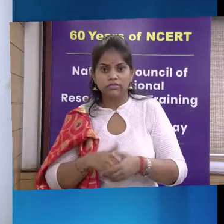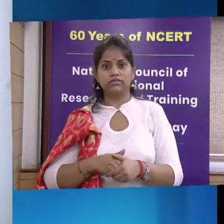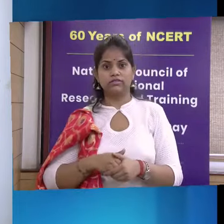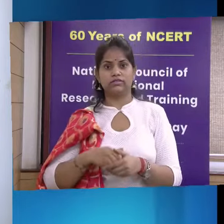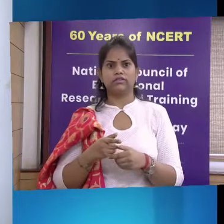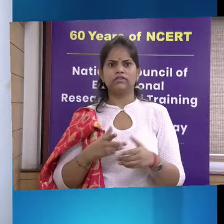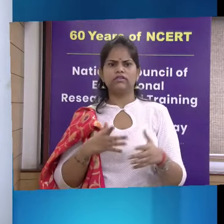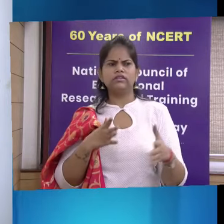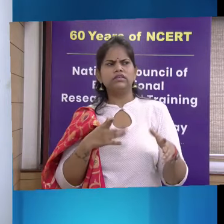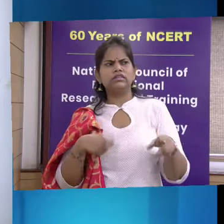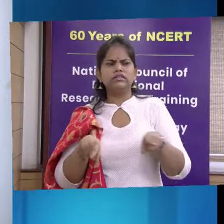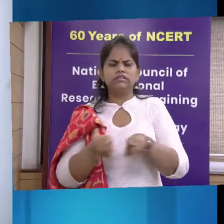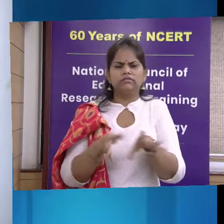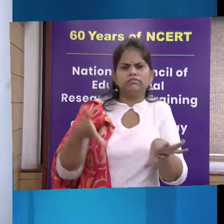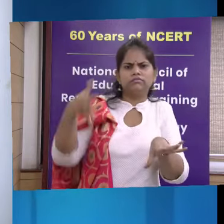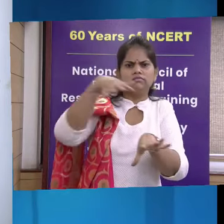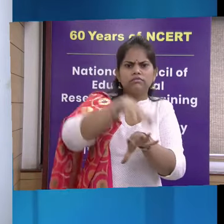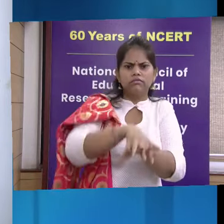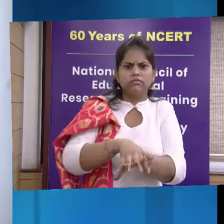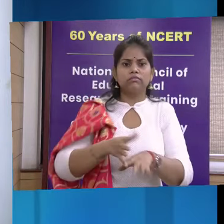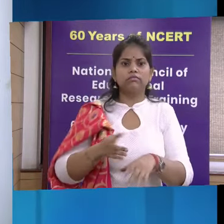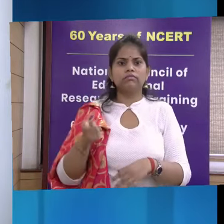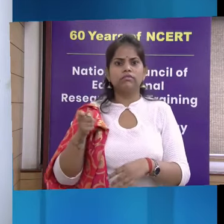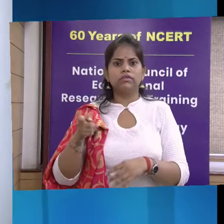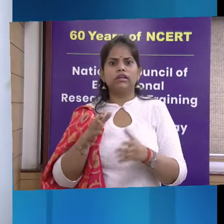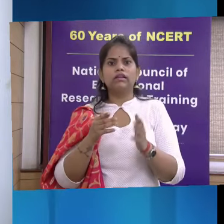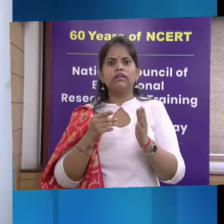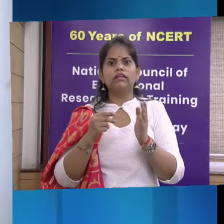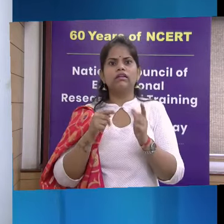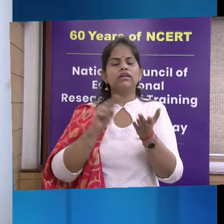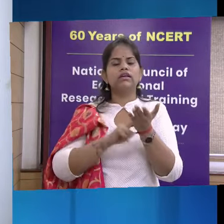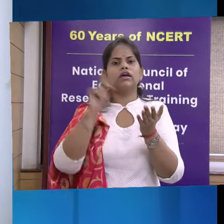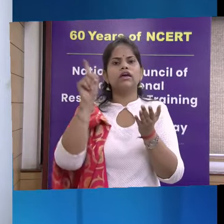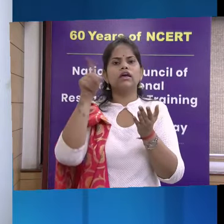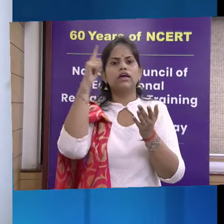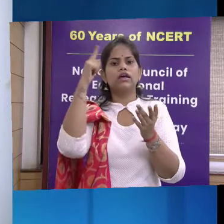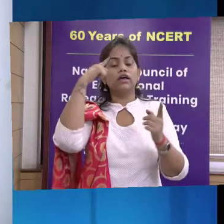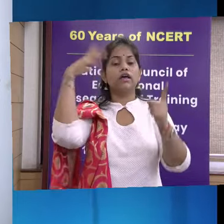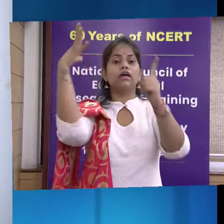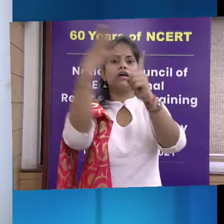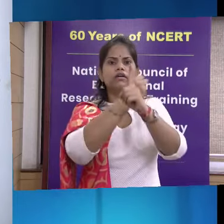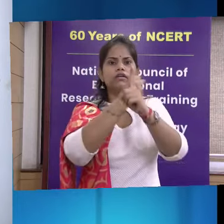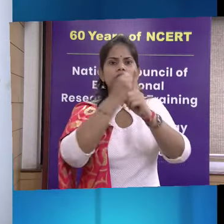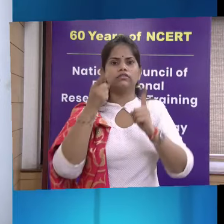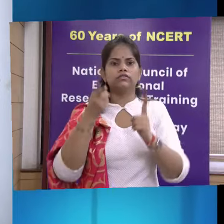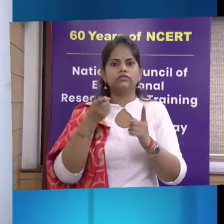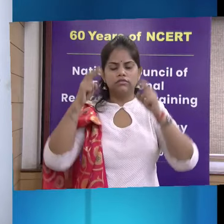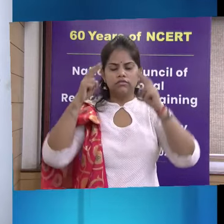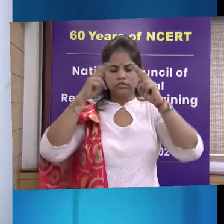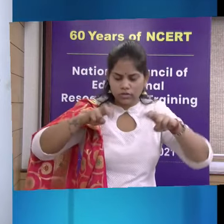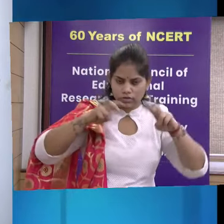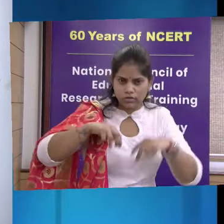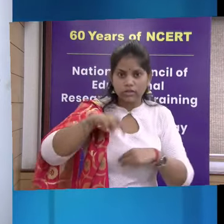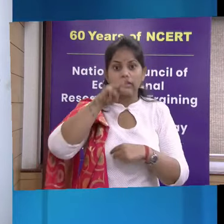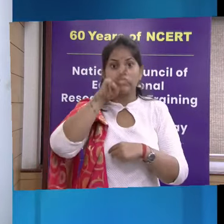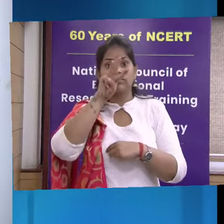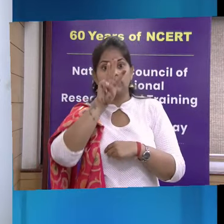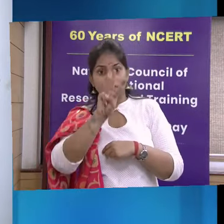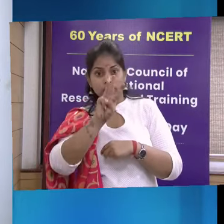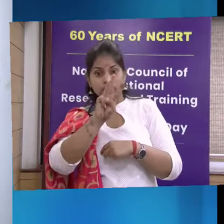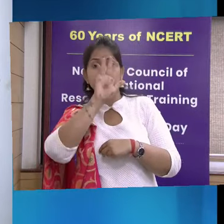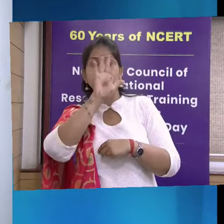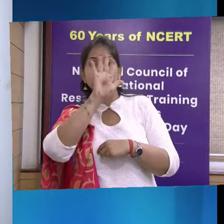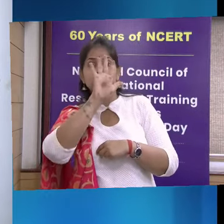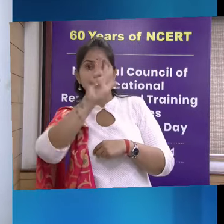conducting national achievement survey for class 3, 5, 8, and 10 at all India